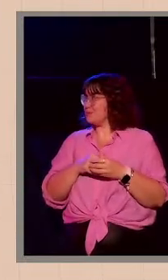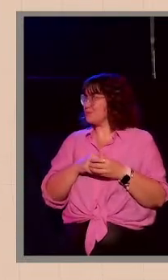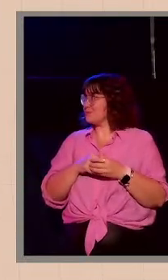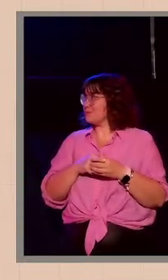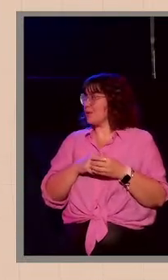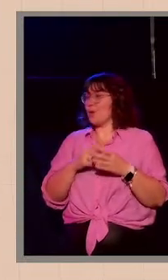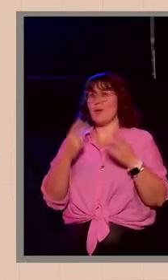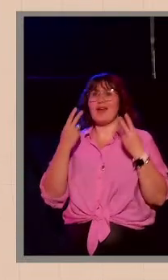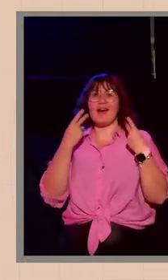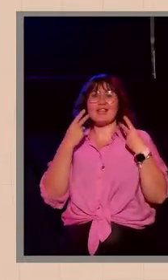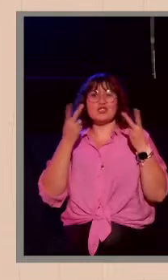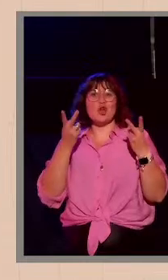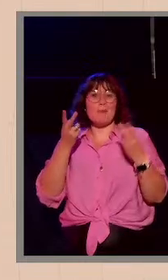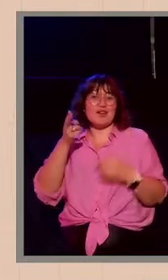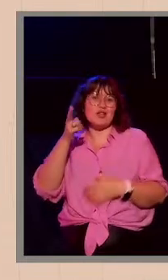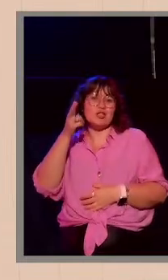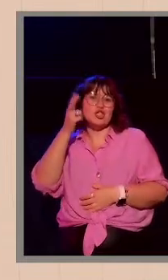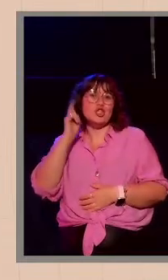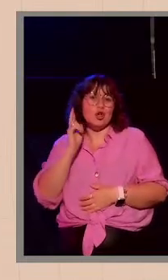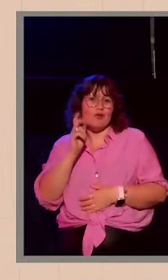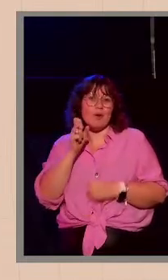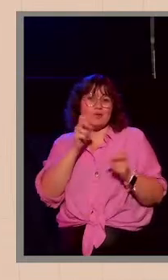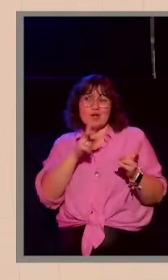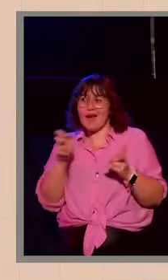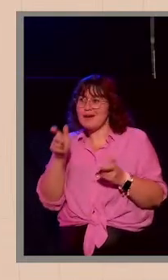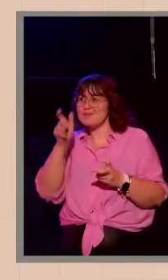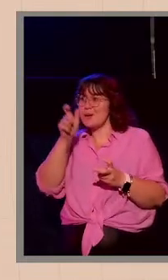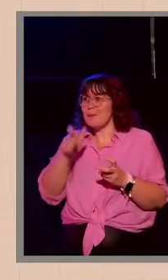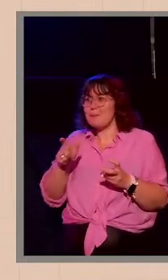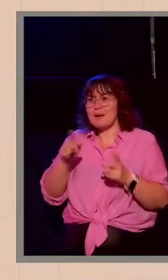dominant neurotype, shall we say, people in the room, or